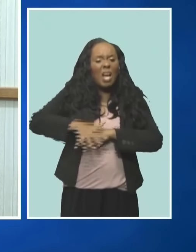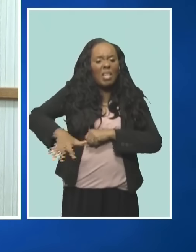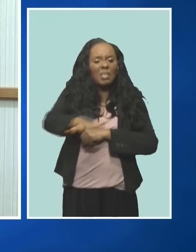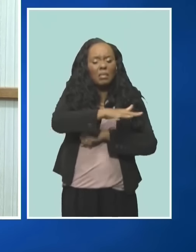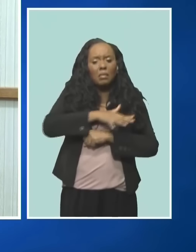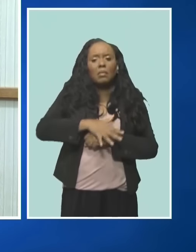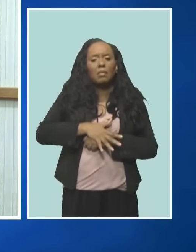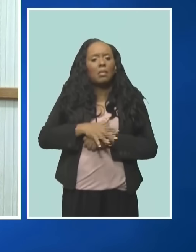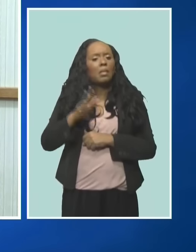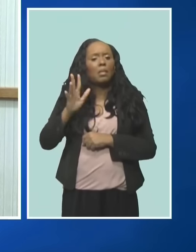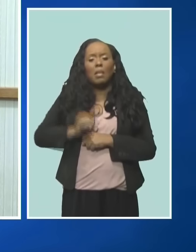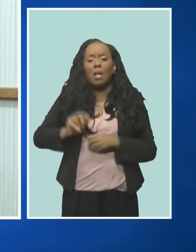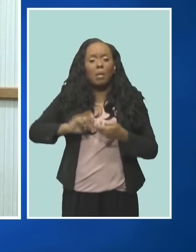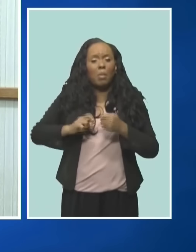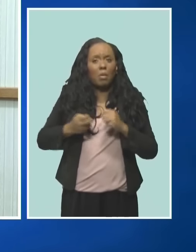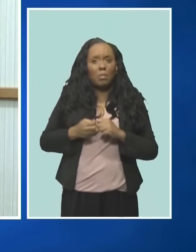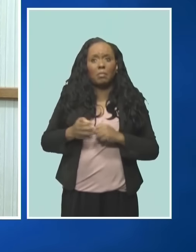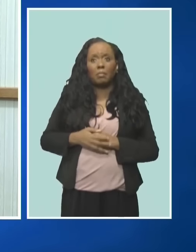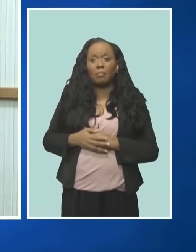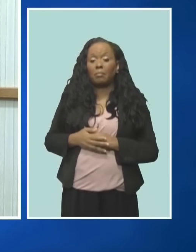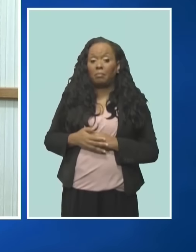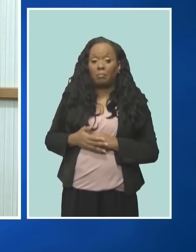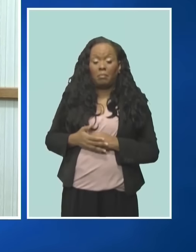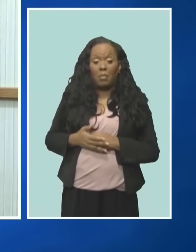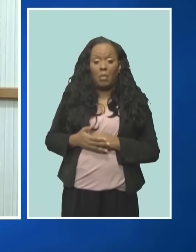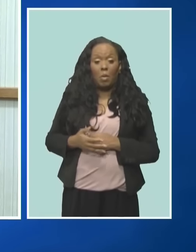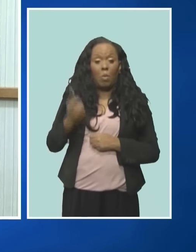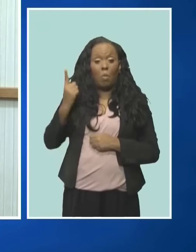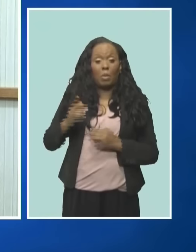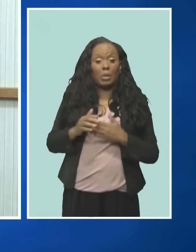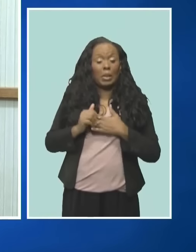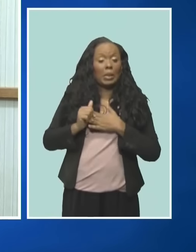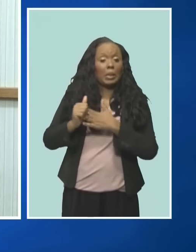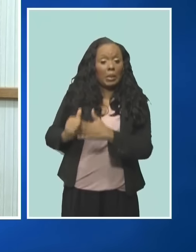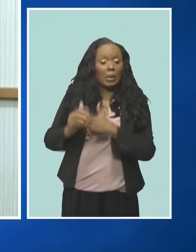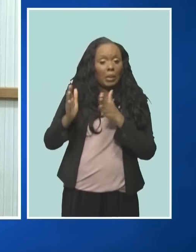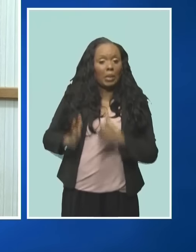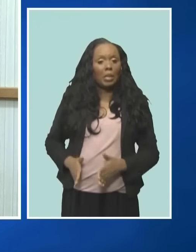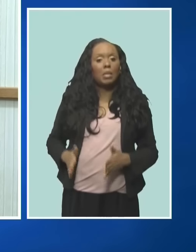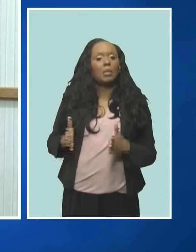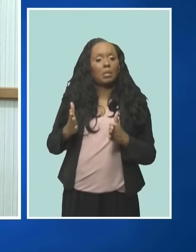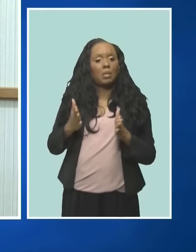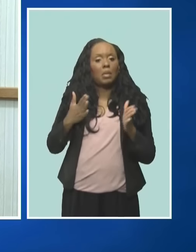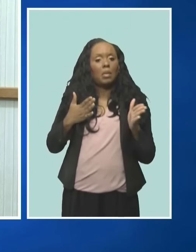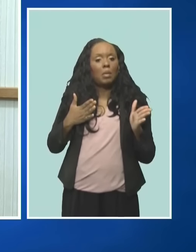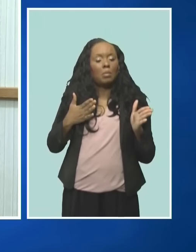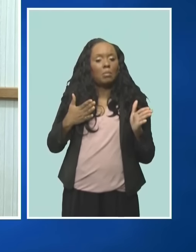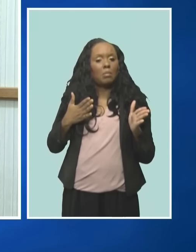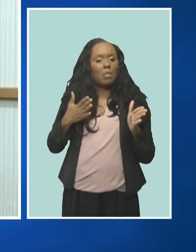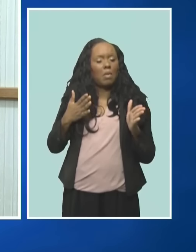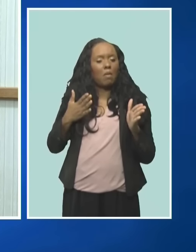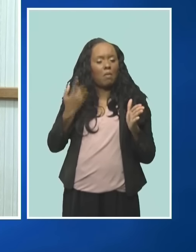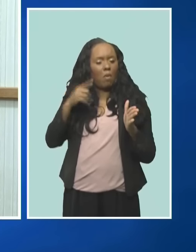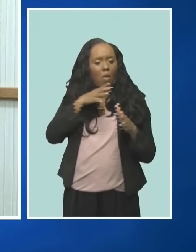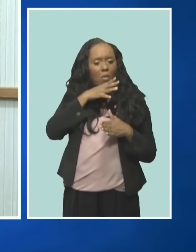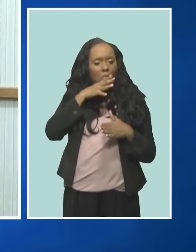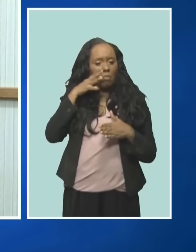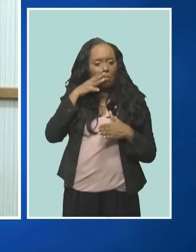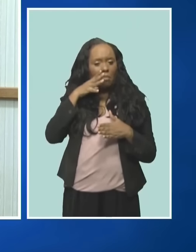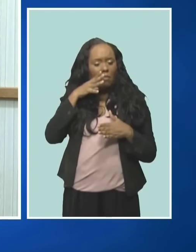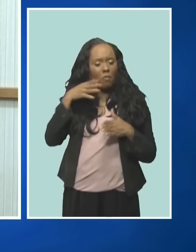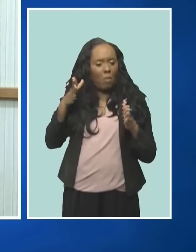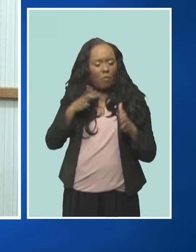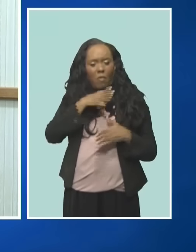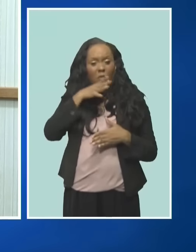Paul, made the point as Barnwell Farms, one of the leading producers, make plans to get out of the business. We cannot, in all